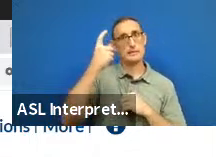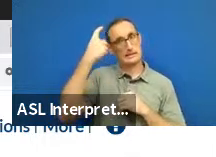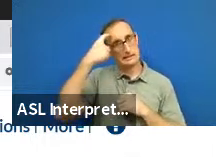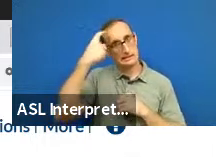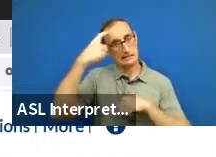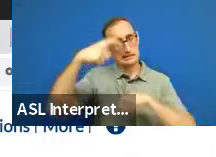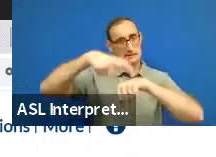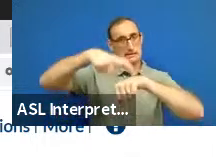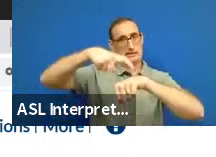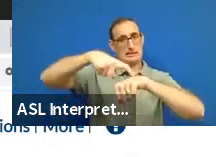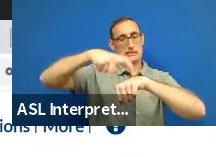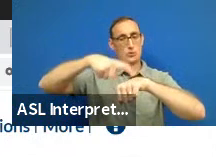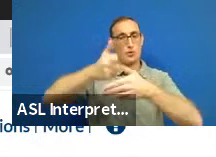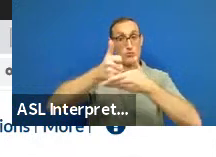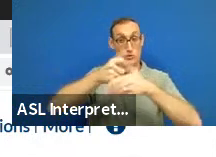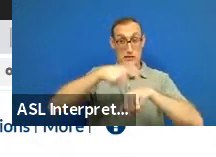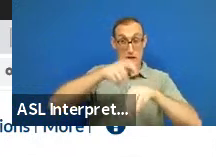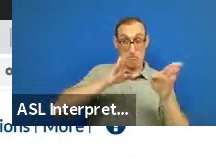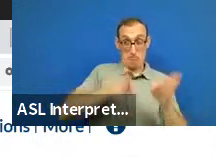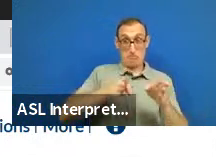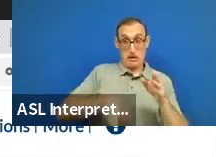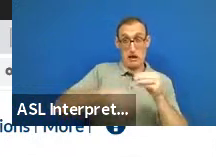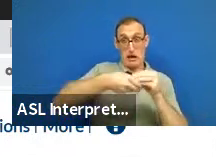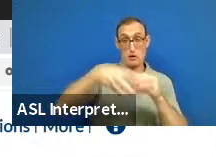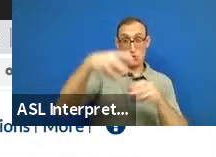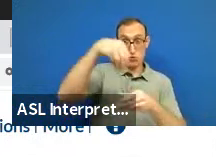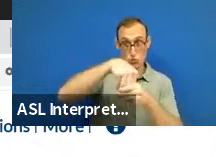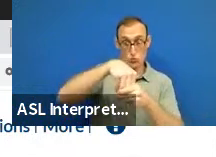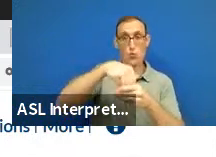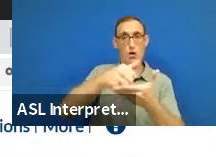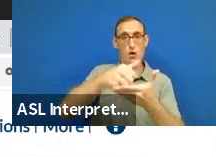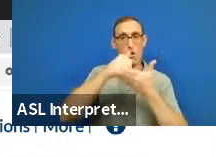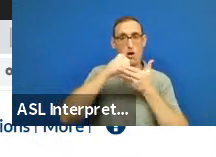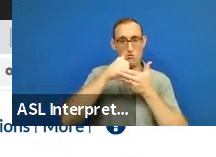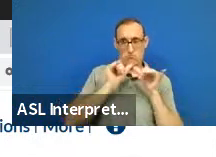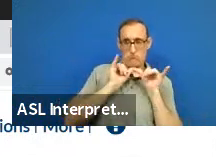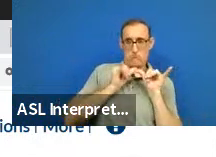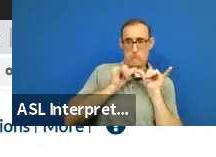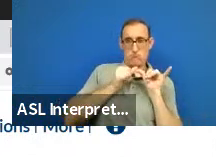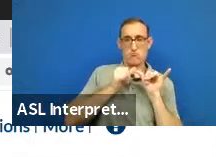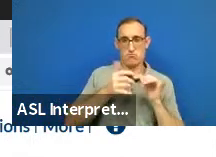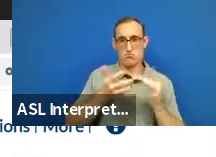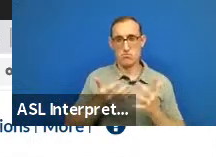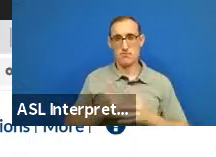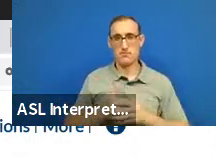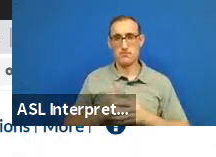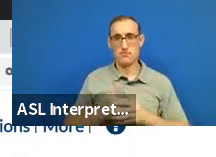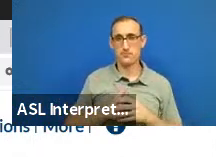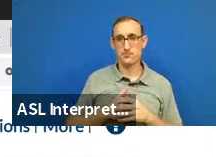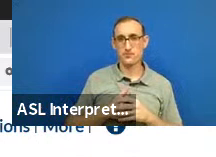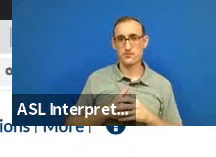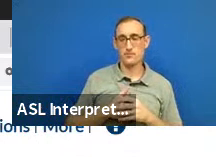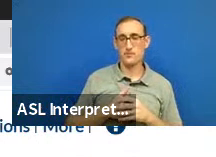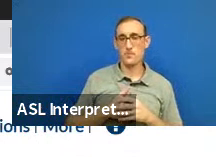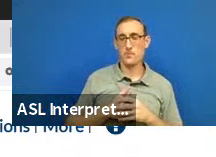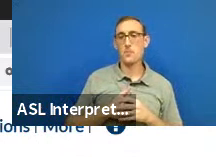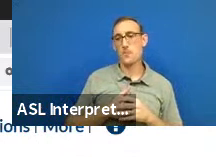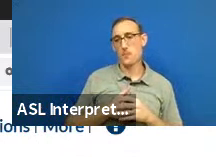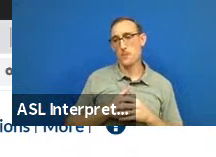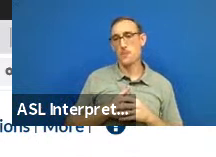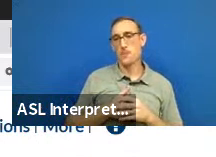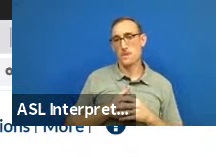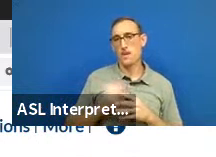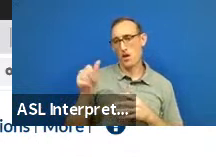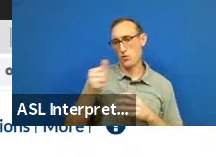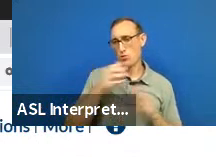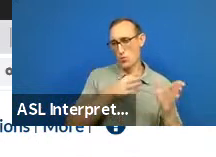to measure. Adding an element of what it should encompass gives us something to measure and evaluate. So there are other ways to